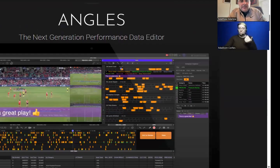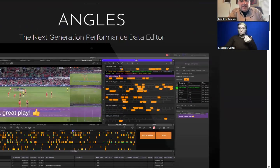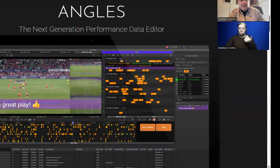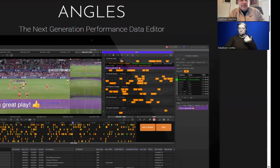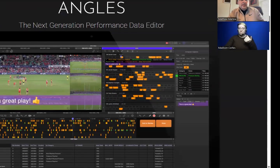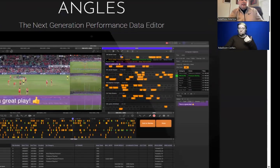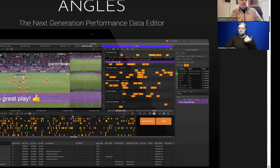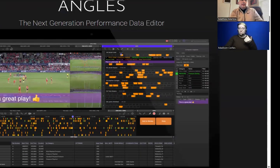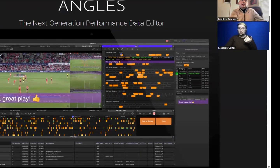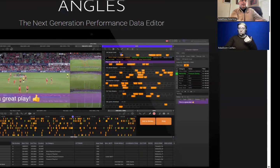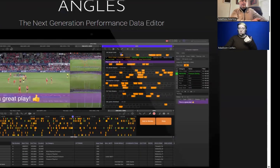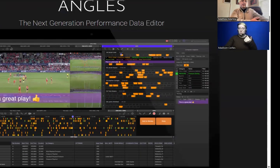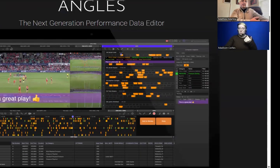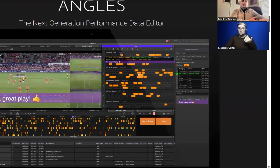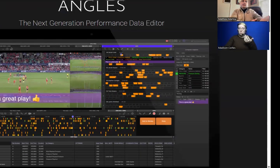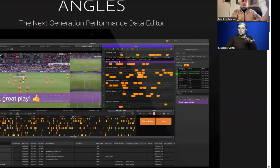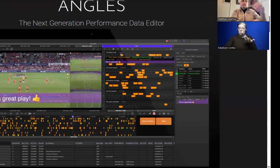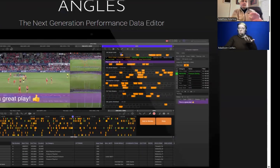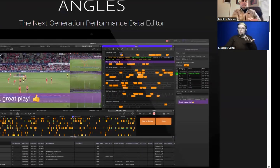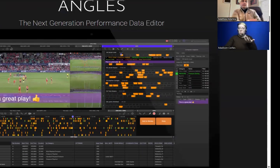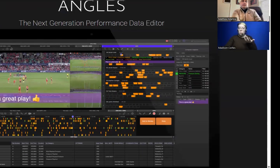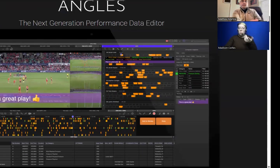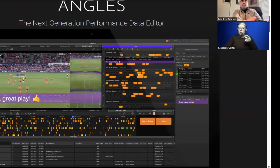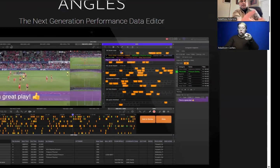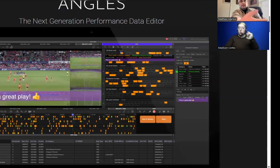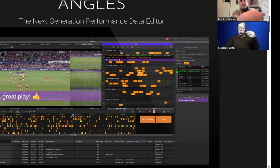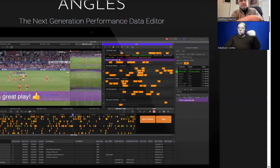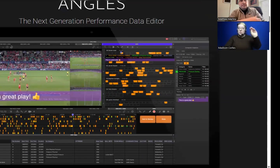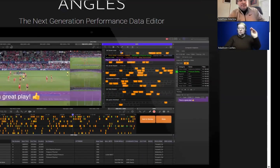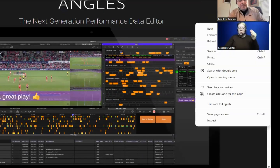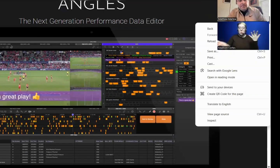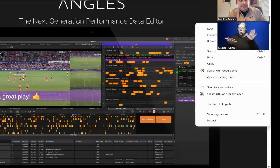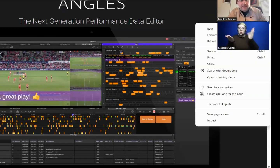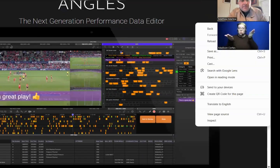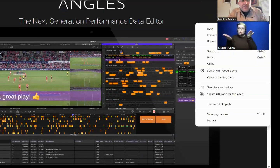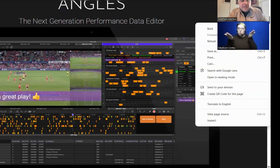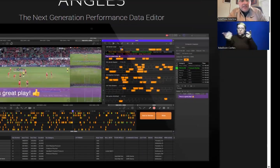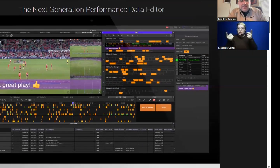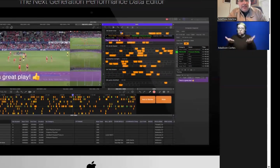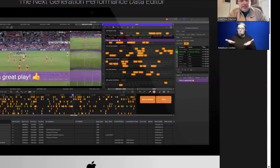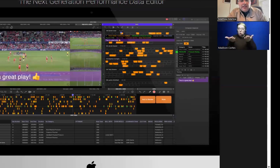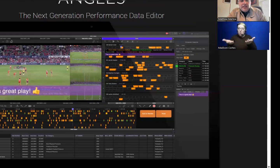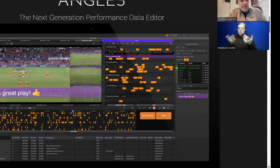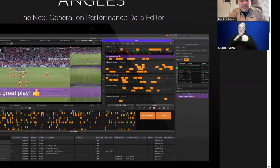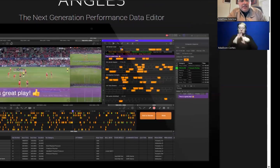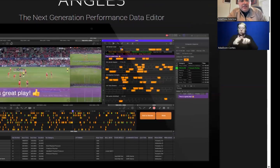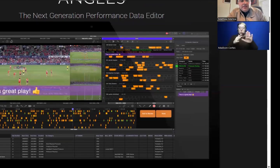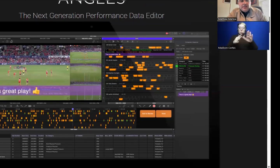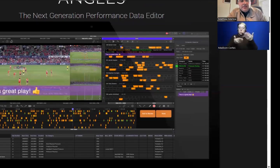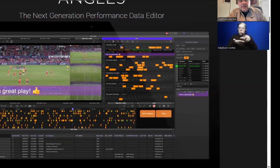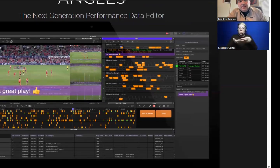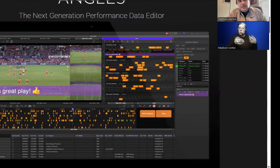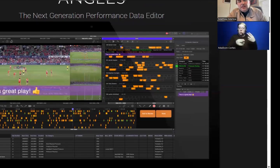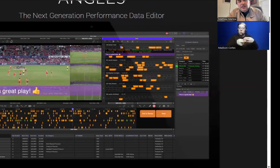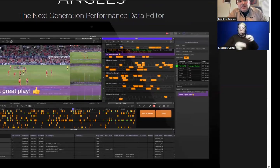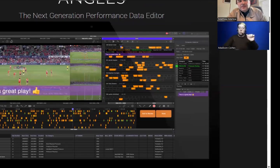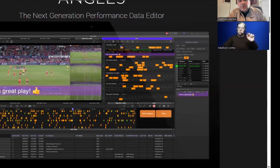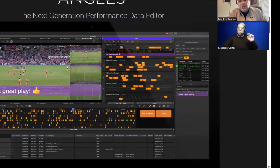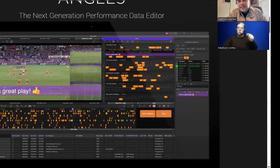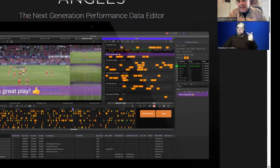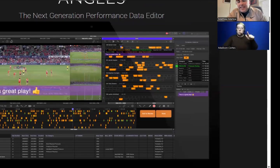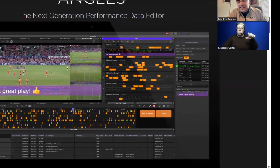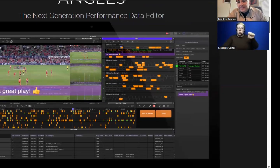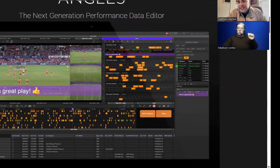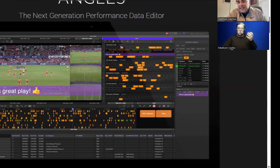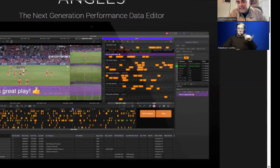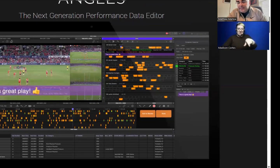are you selling? What is the product? What's the service? So let's start here with your product called Angles. What am I looking at here? So what you're